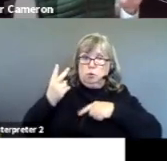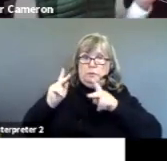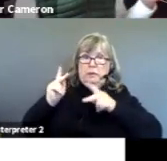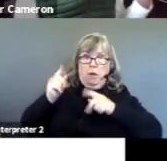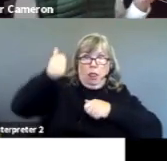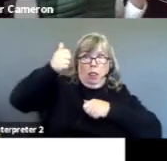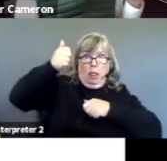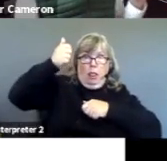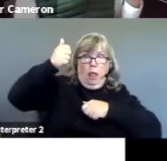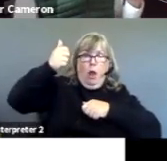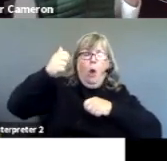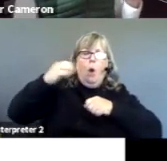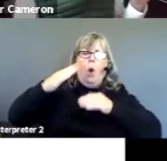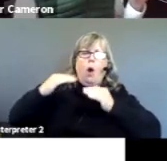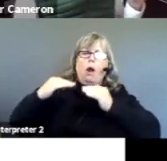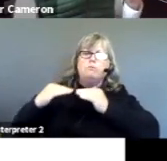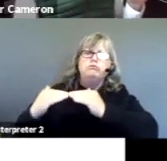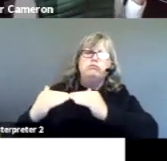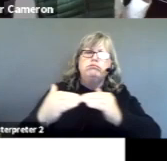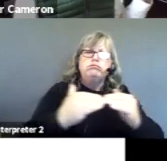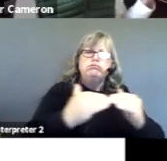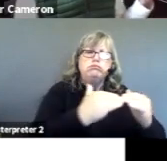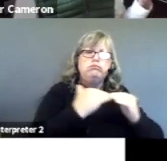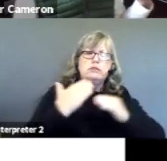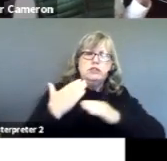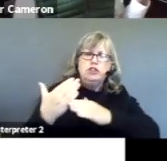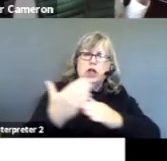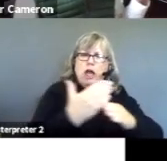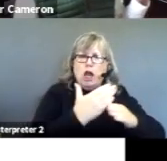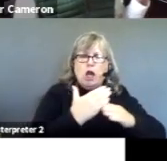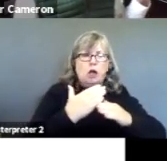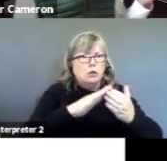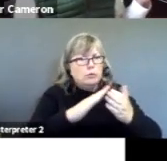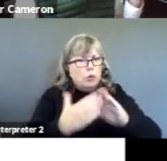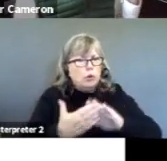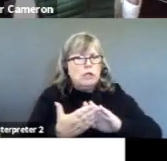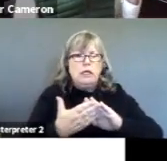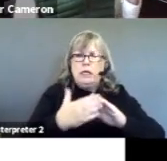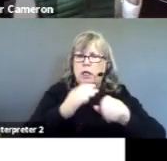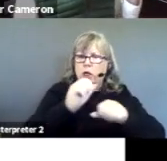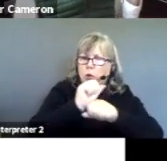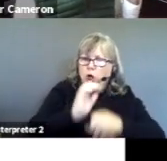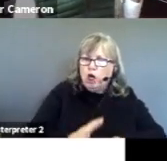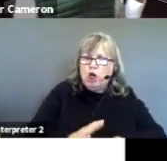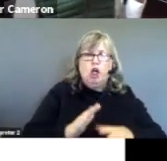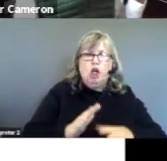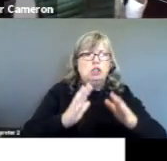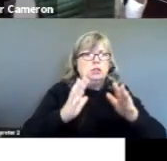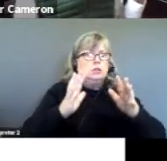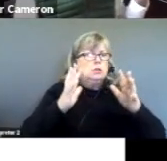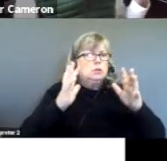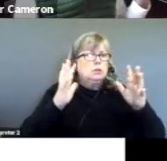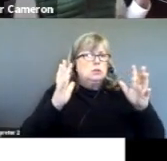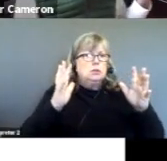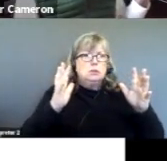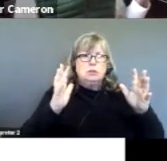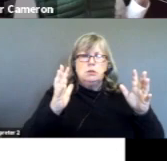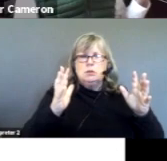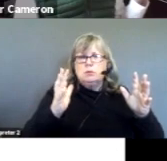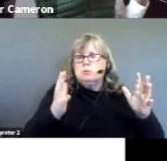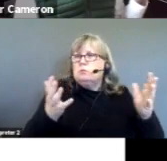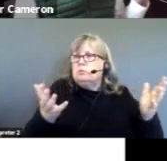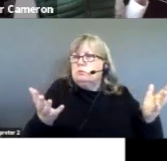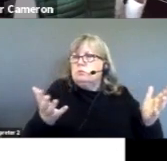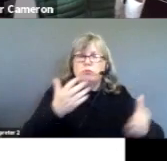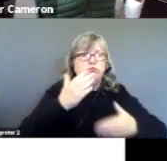top, or is it more equitably shared amongst the community and the workers, and and that we do